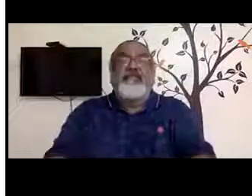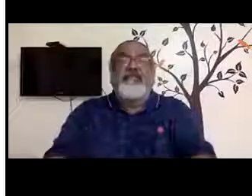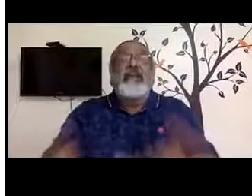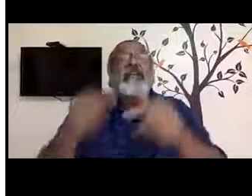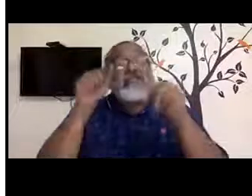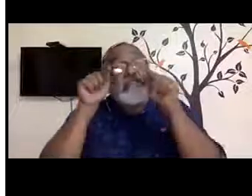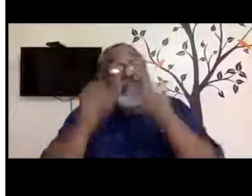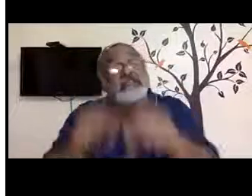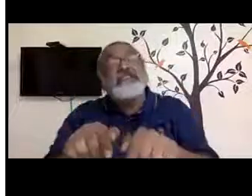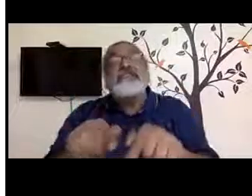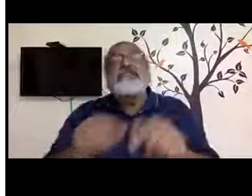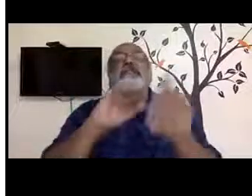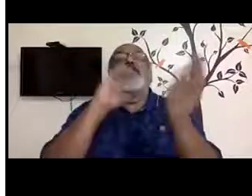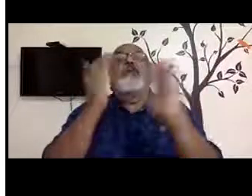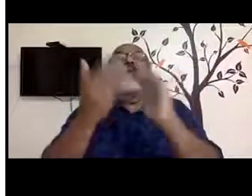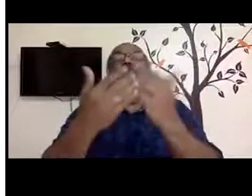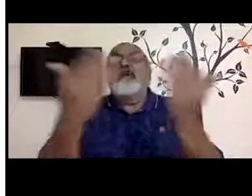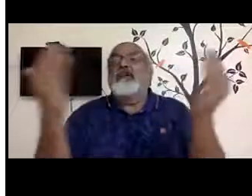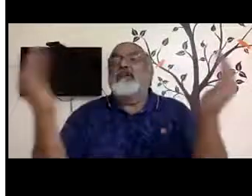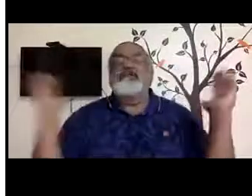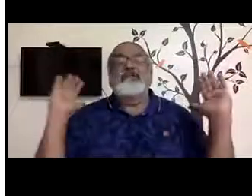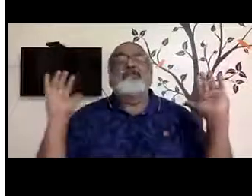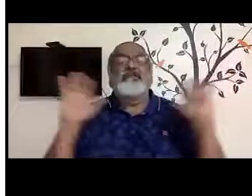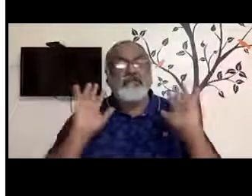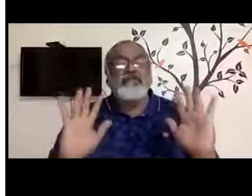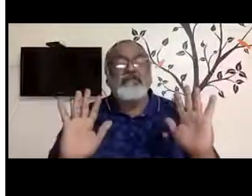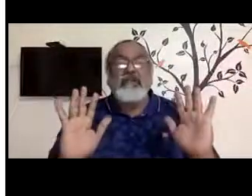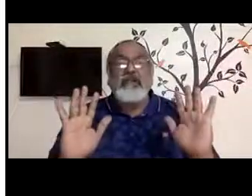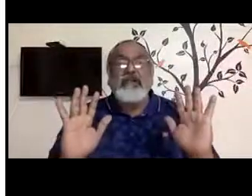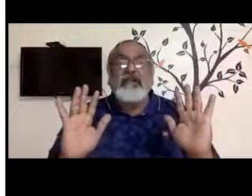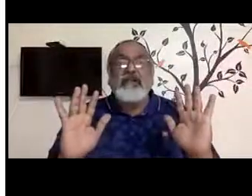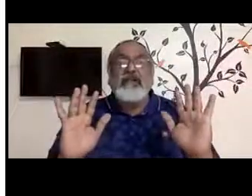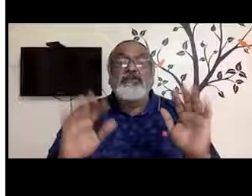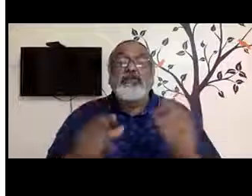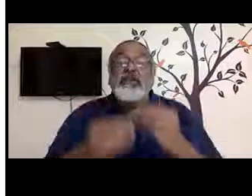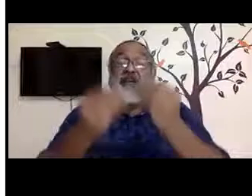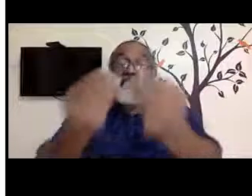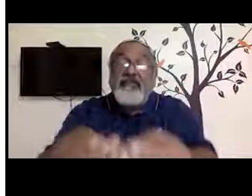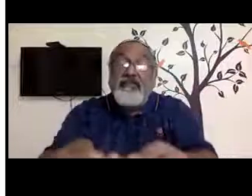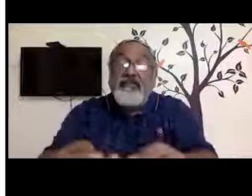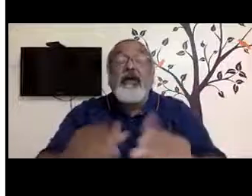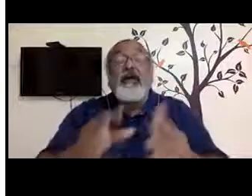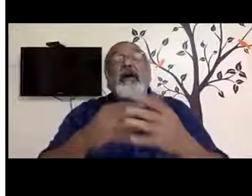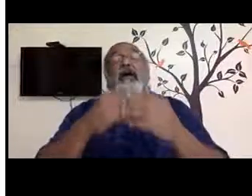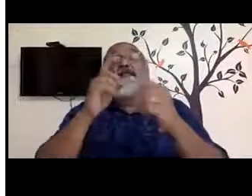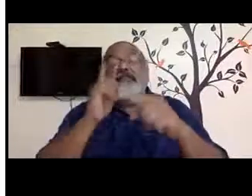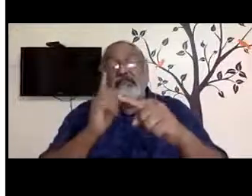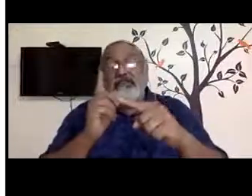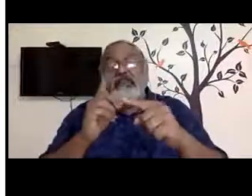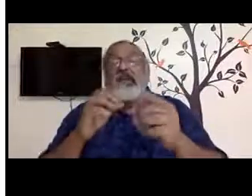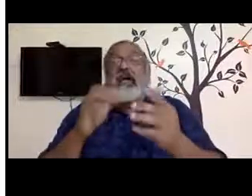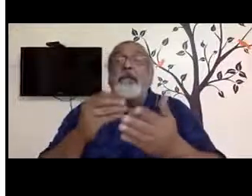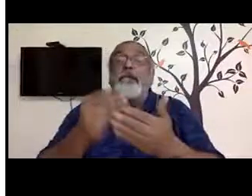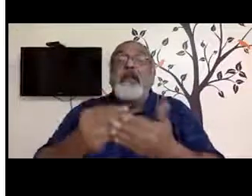him, made affordable to him, and to enable him without